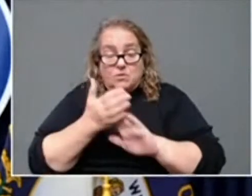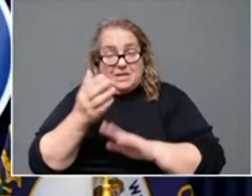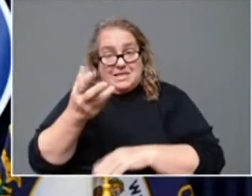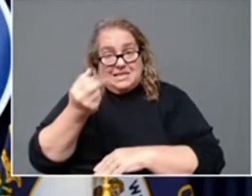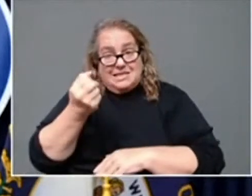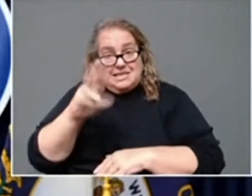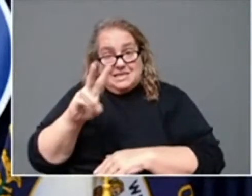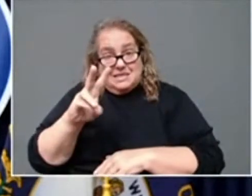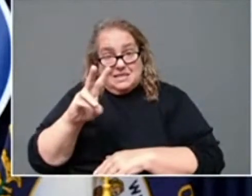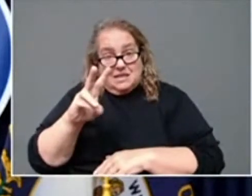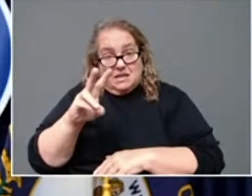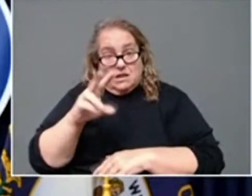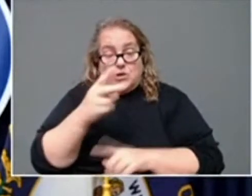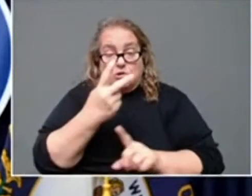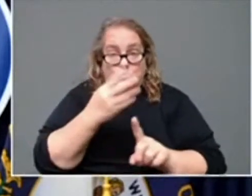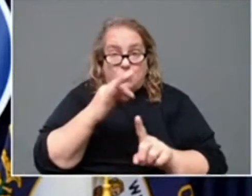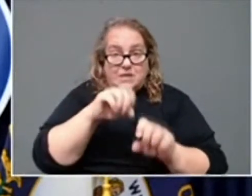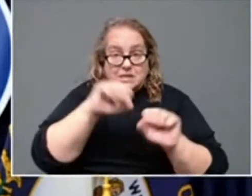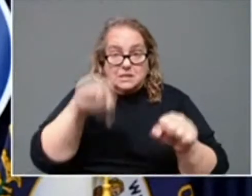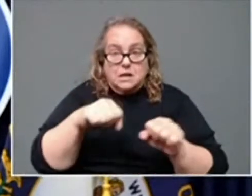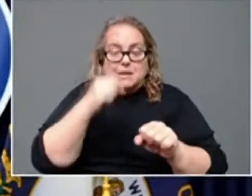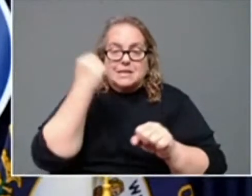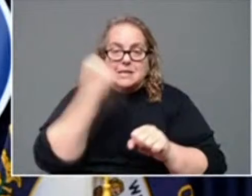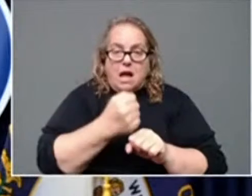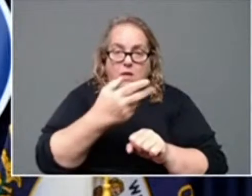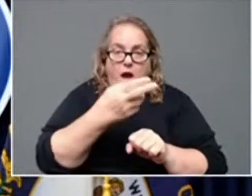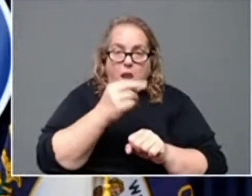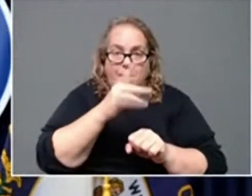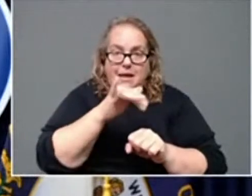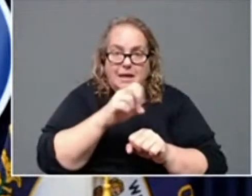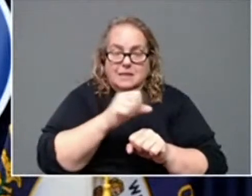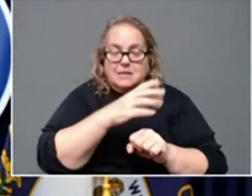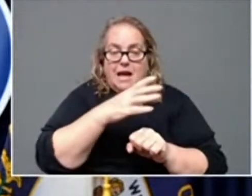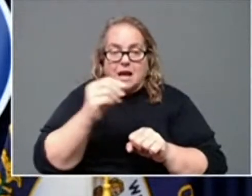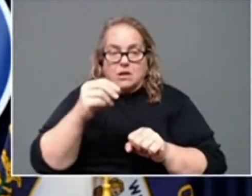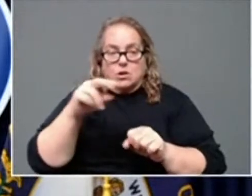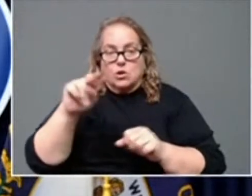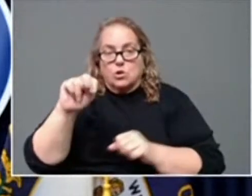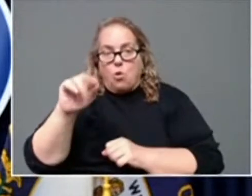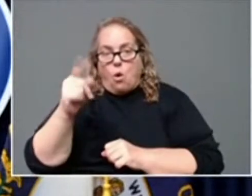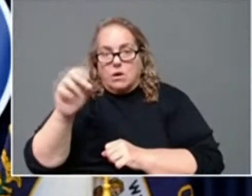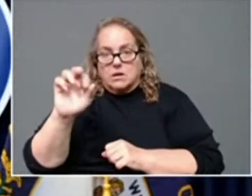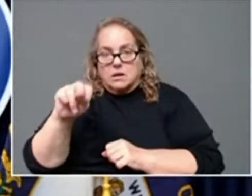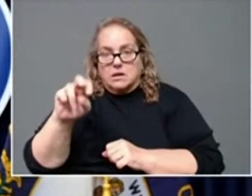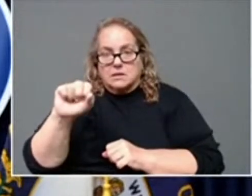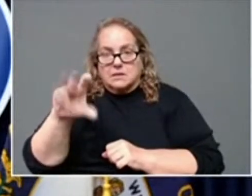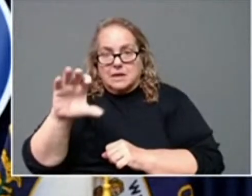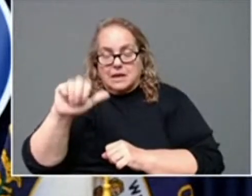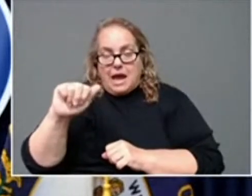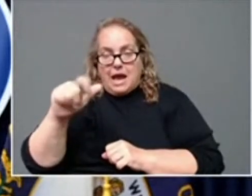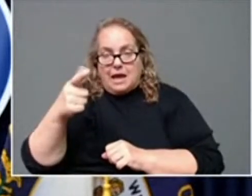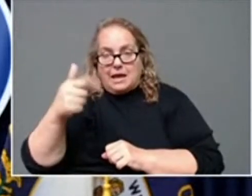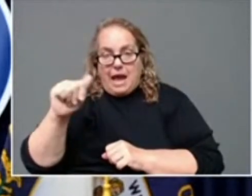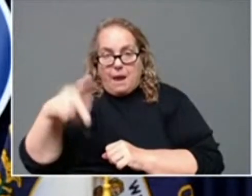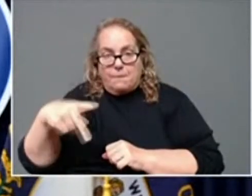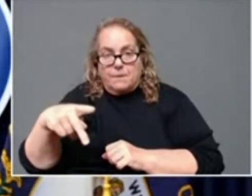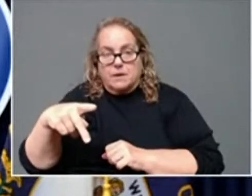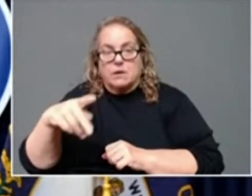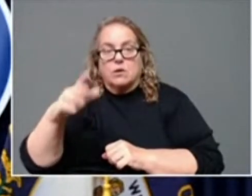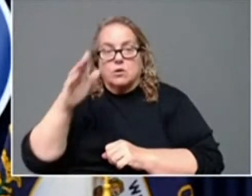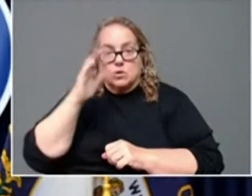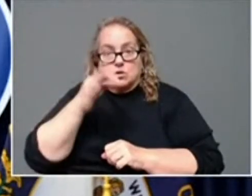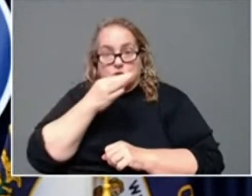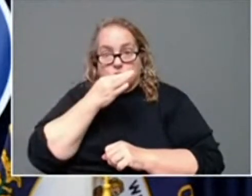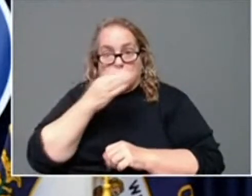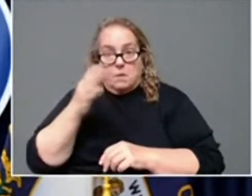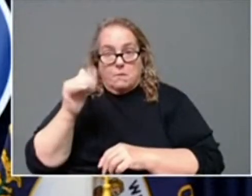systems, one in South Hopkins and one in Morton's Gap, are about to come back online. We have